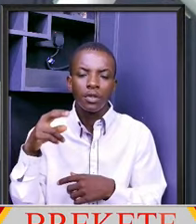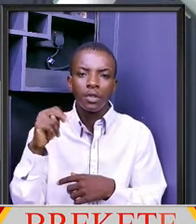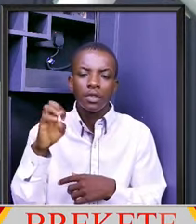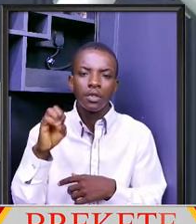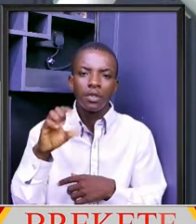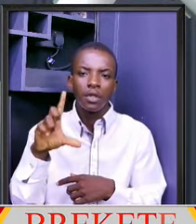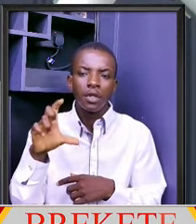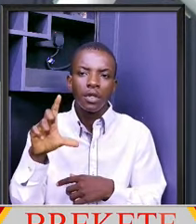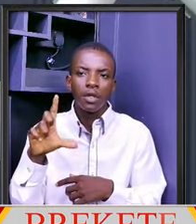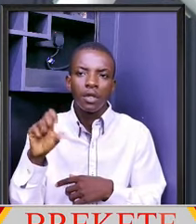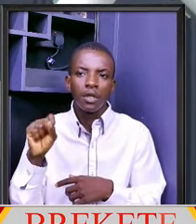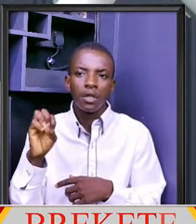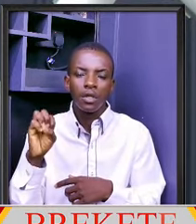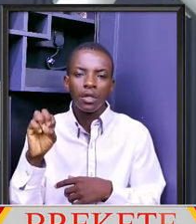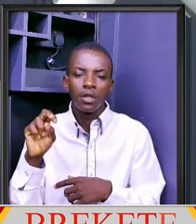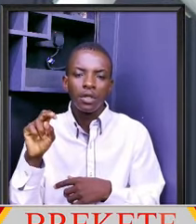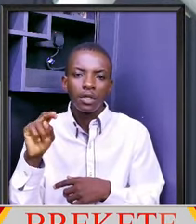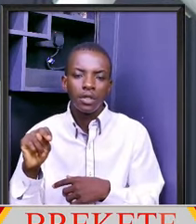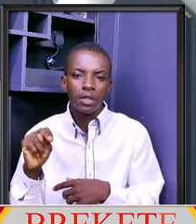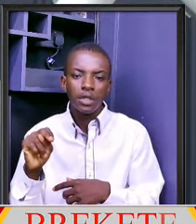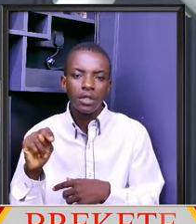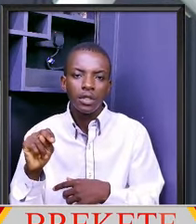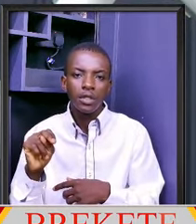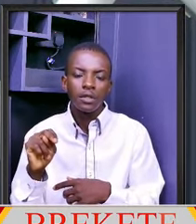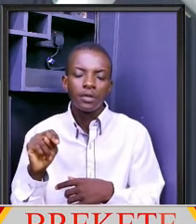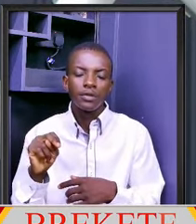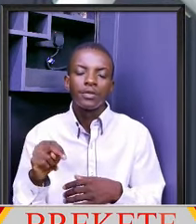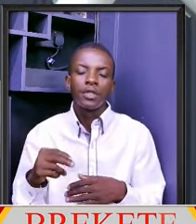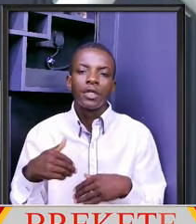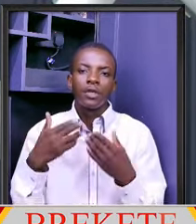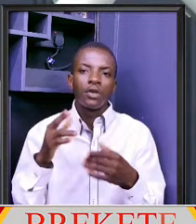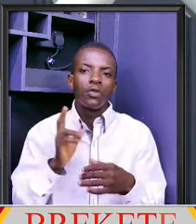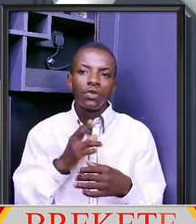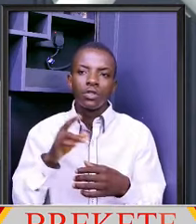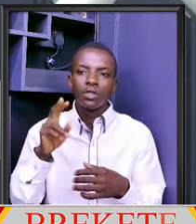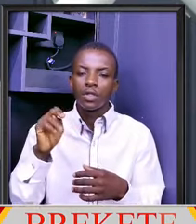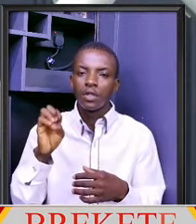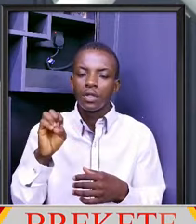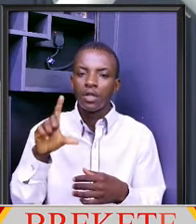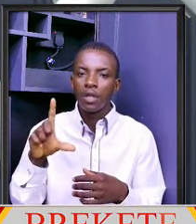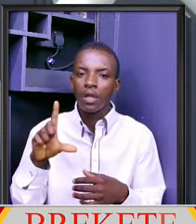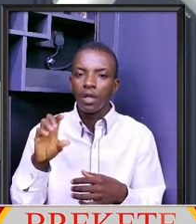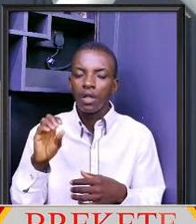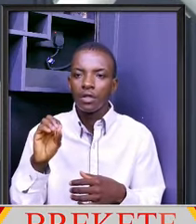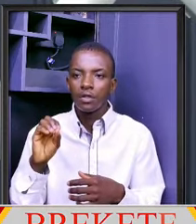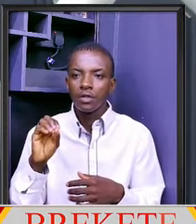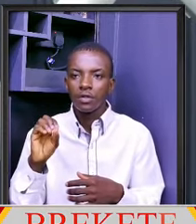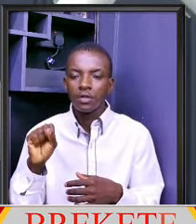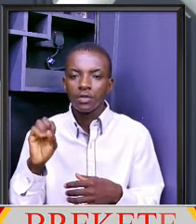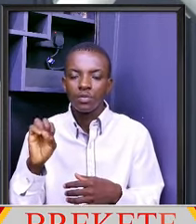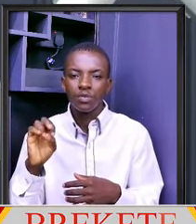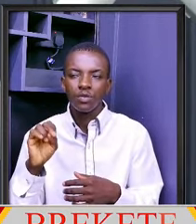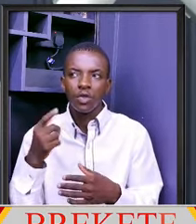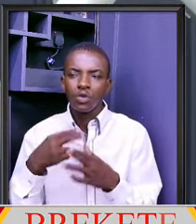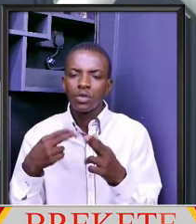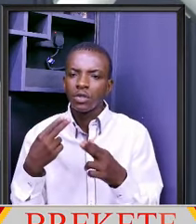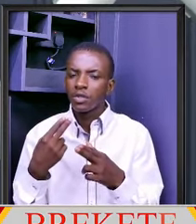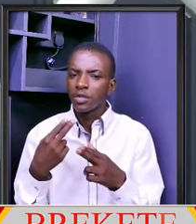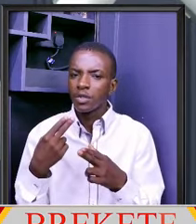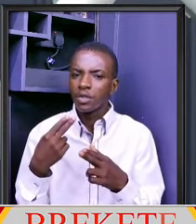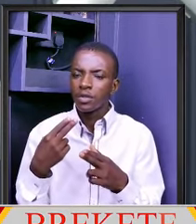Nelson Waiting. I don't have his last name. Nelson. Give us Nelson. And the waiting be the name of